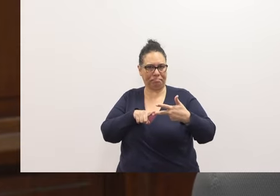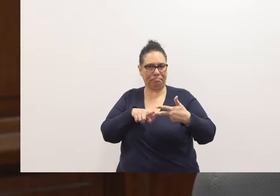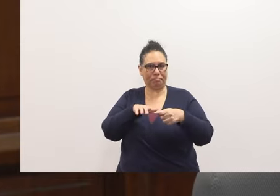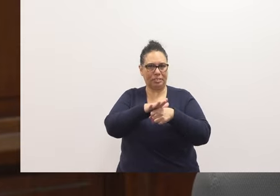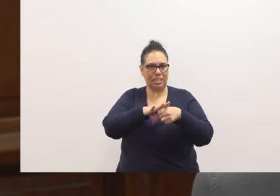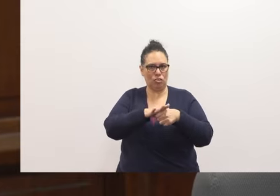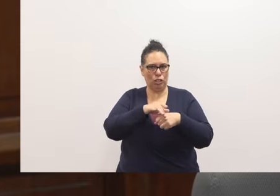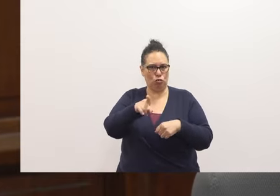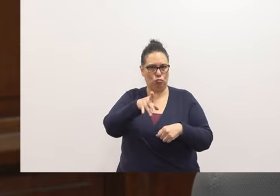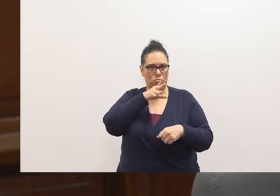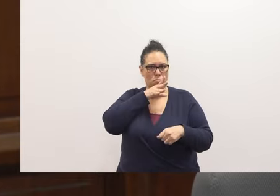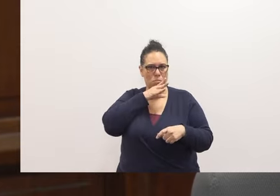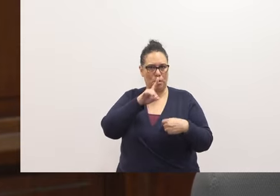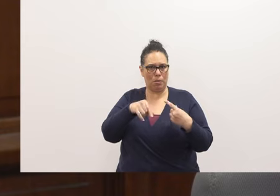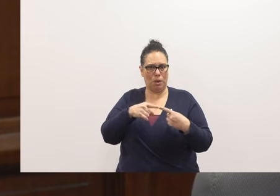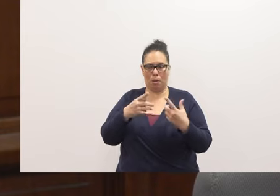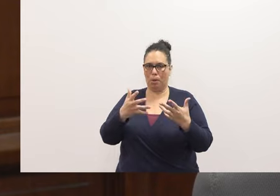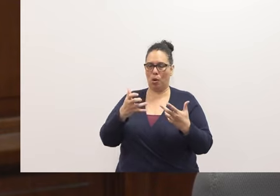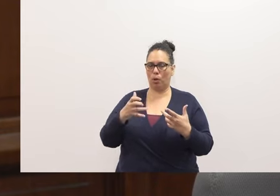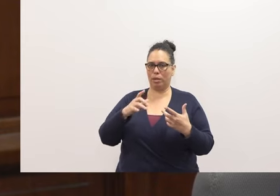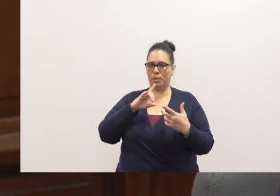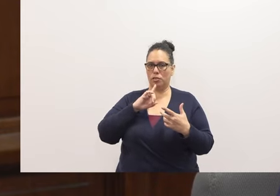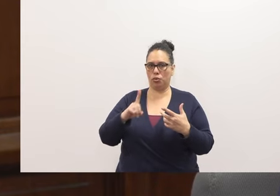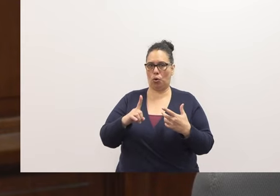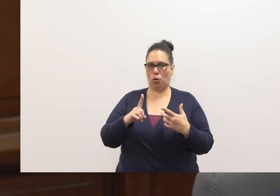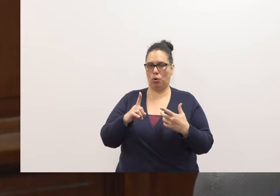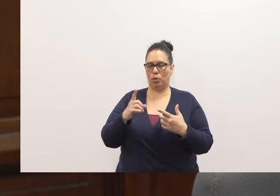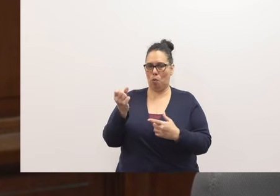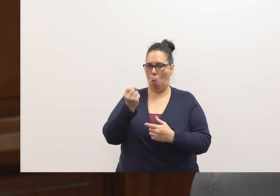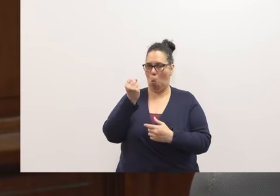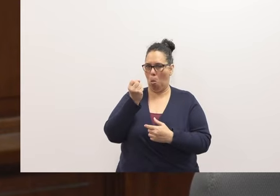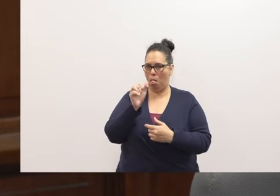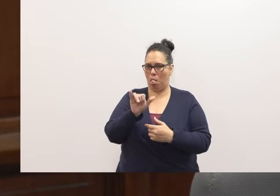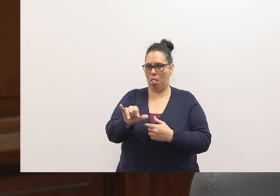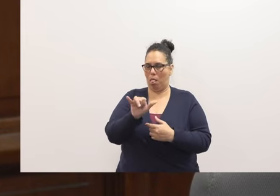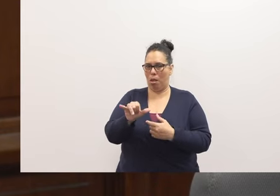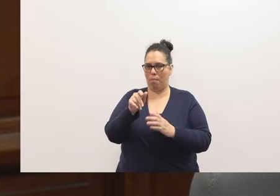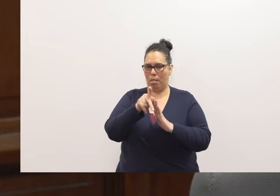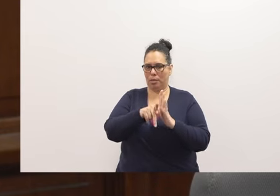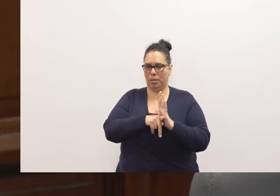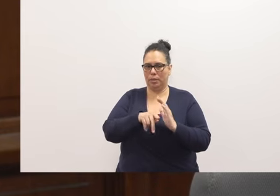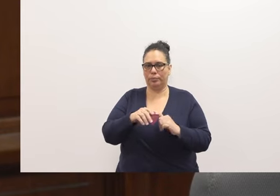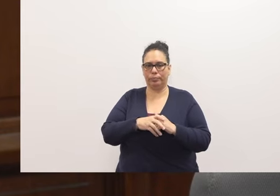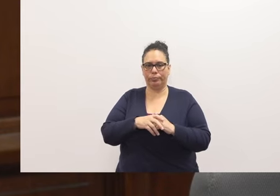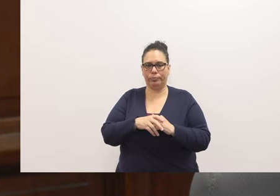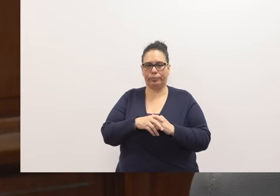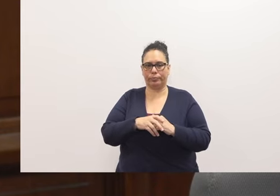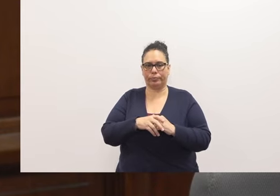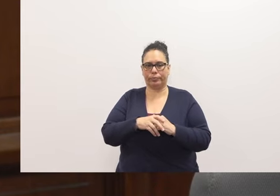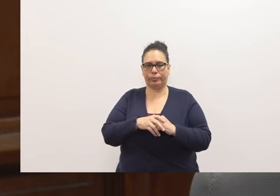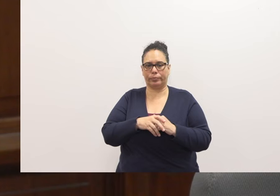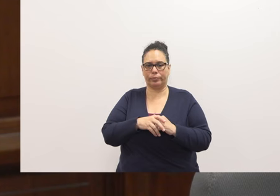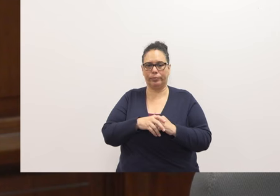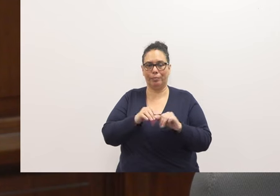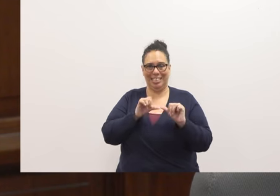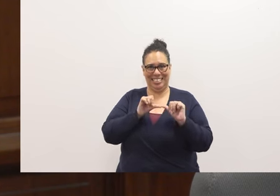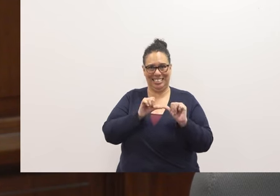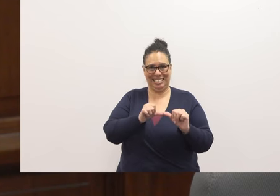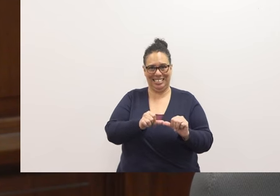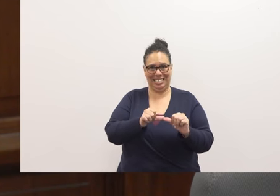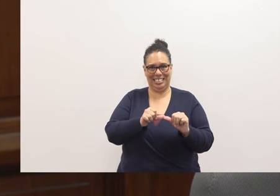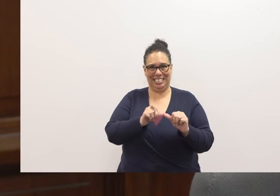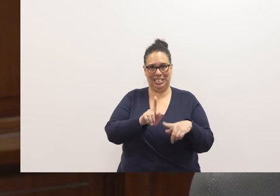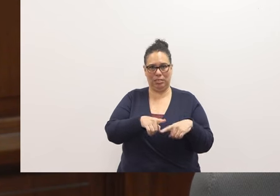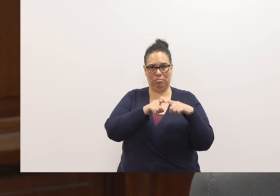you've referenced, but I want to make sure that we uphold that part of the policy. One is consistency around how suspensions are